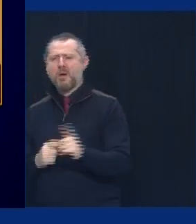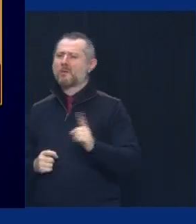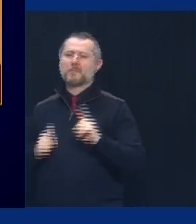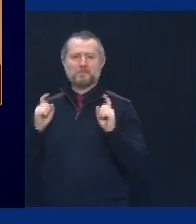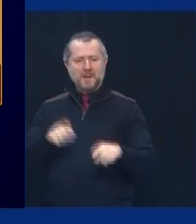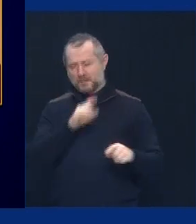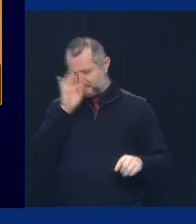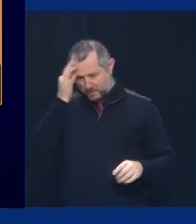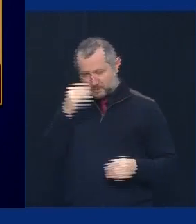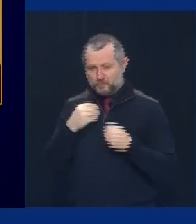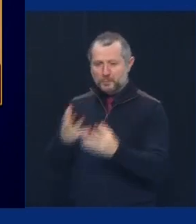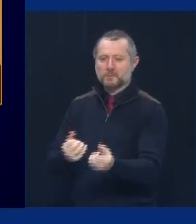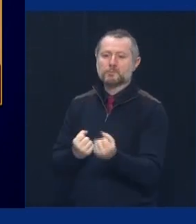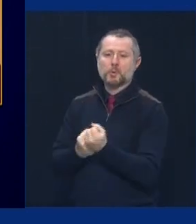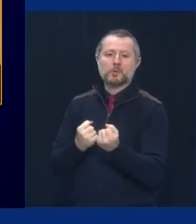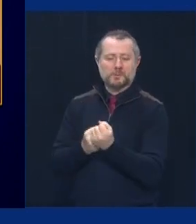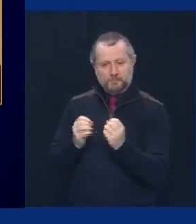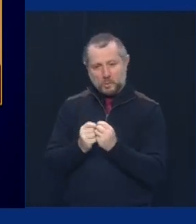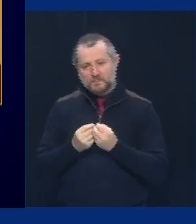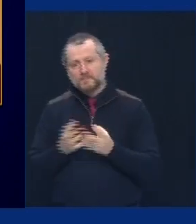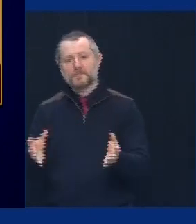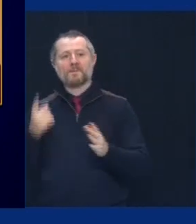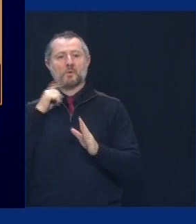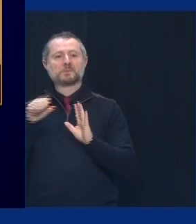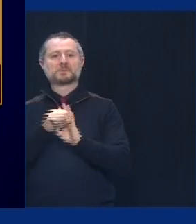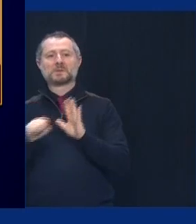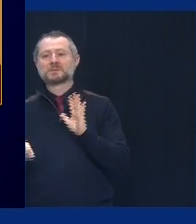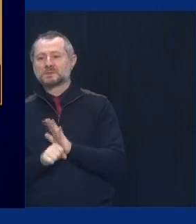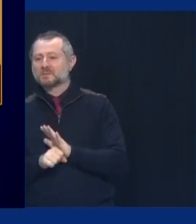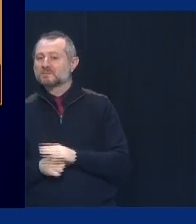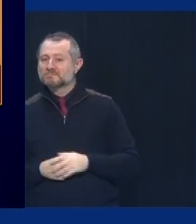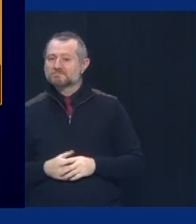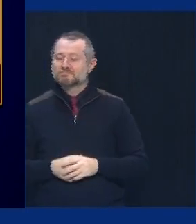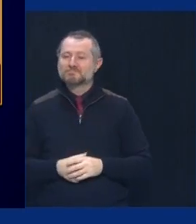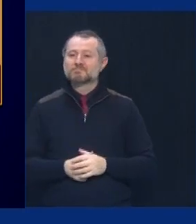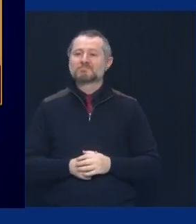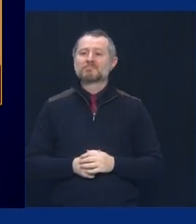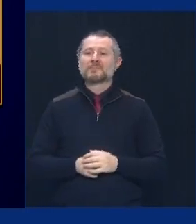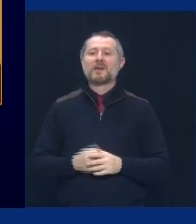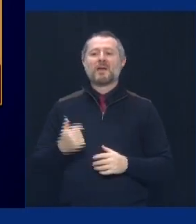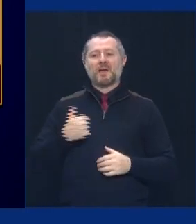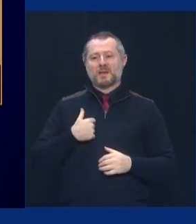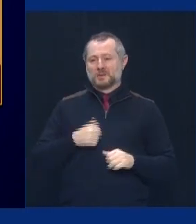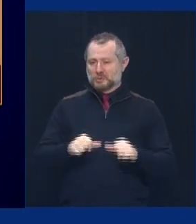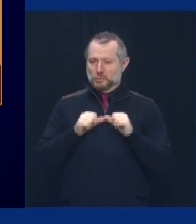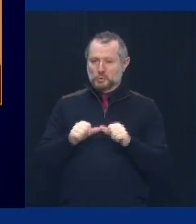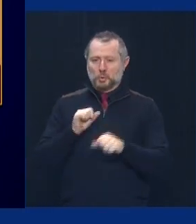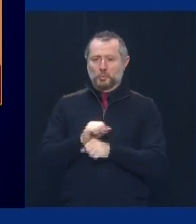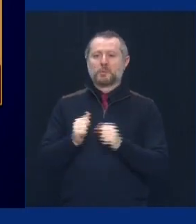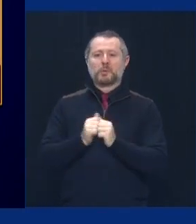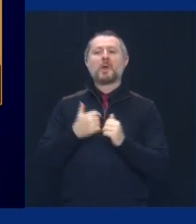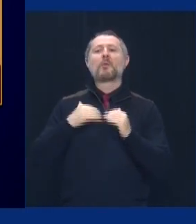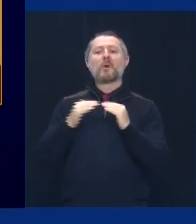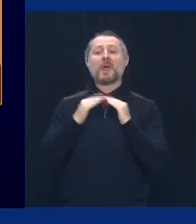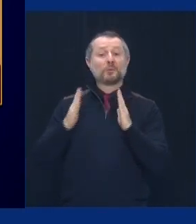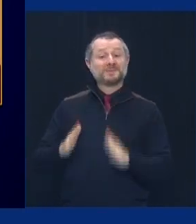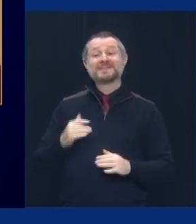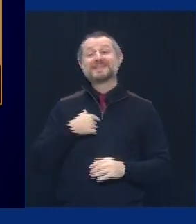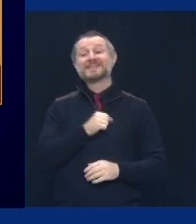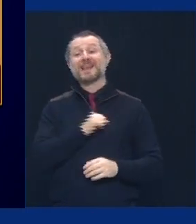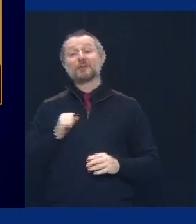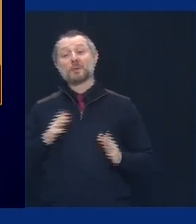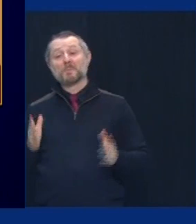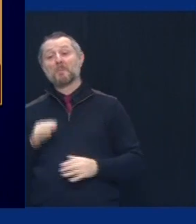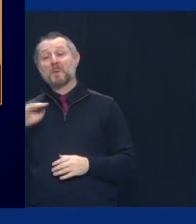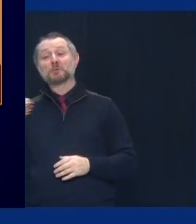the efforts of states. I have continuously urged with my colleagues, Senate Majority Leader Mitch